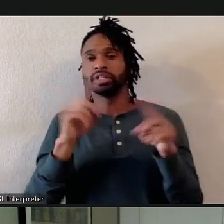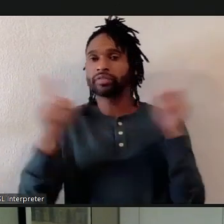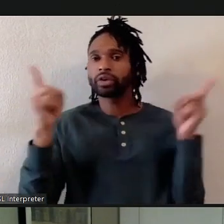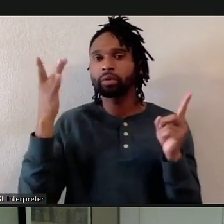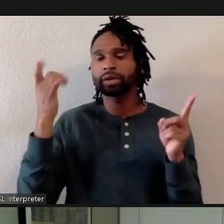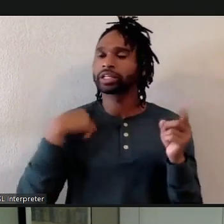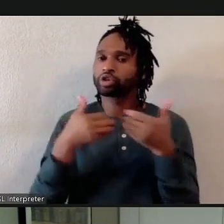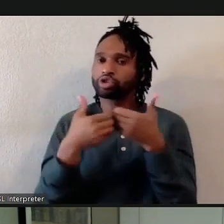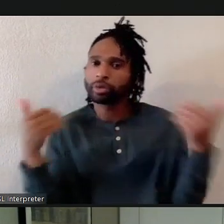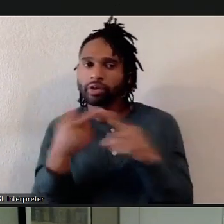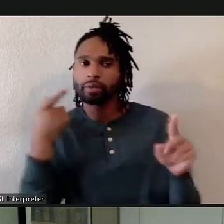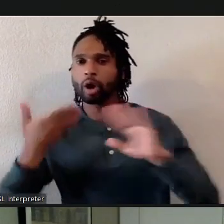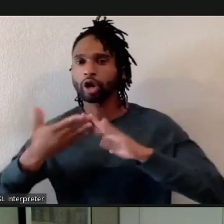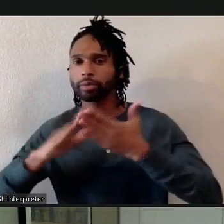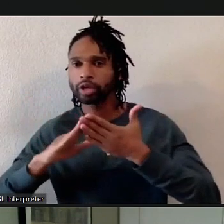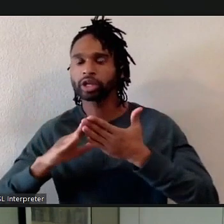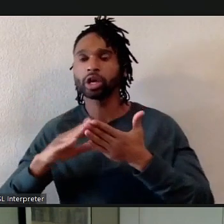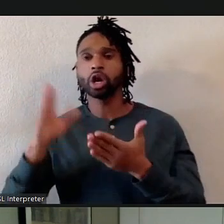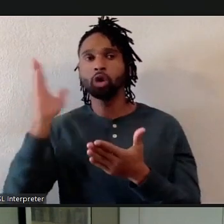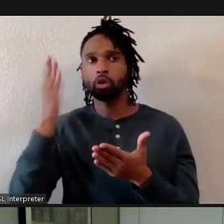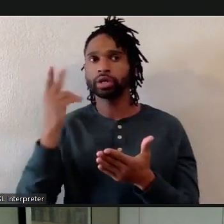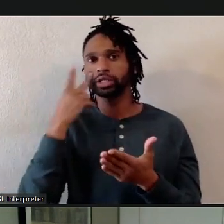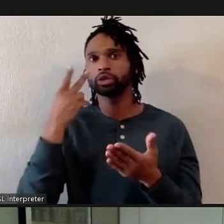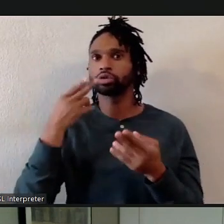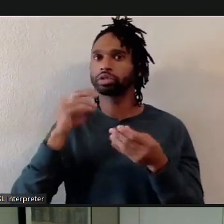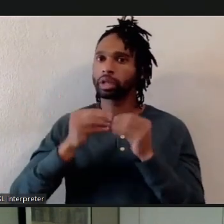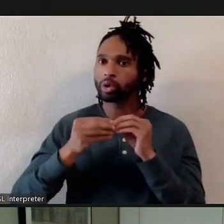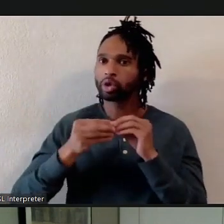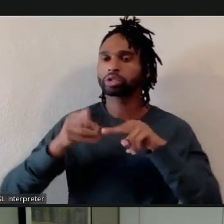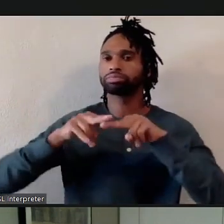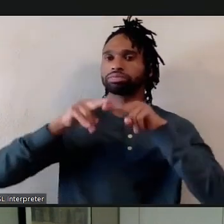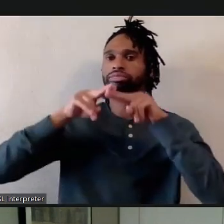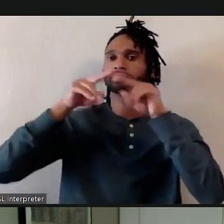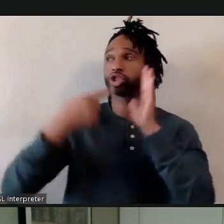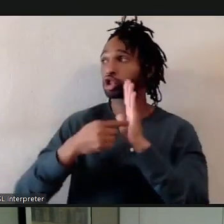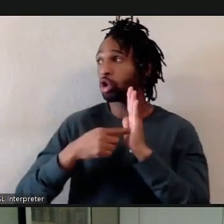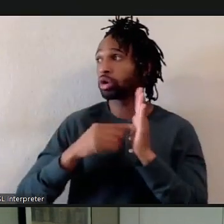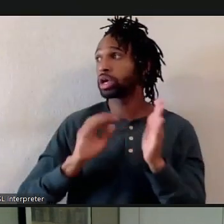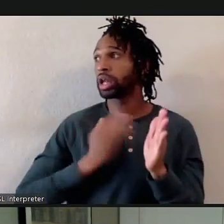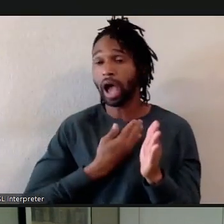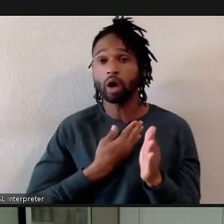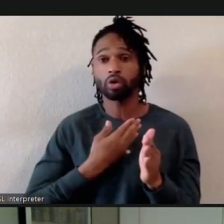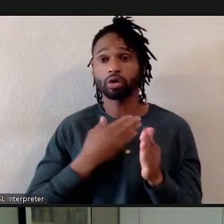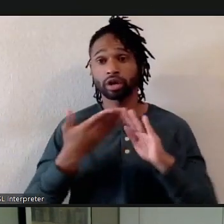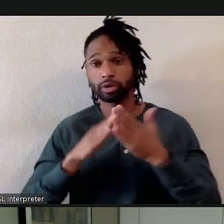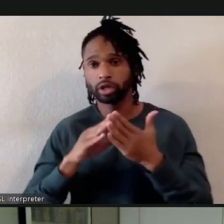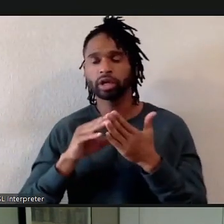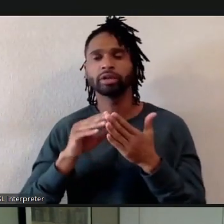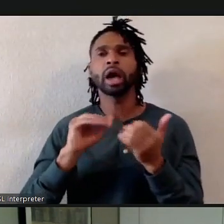of the community? Are we going to be seeing those numbers reflected in our case numbers? And how does this affect the data?